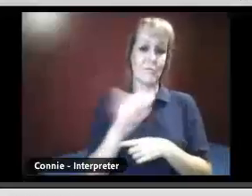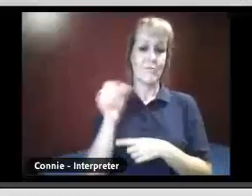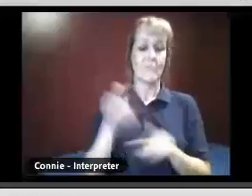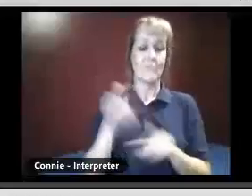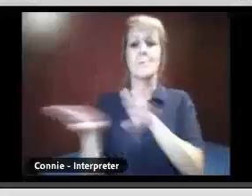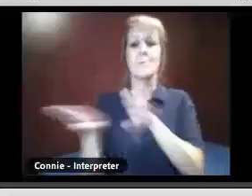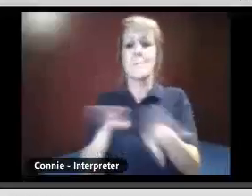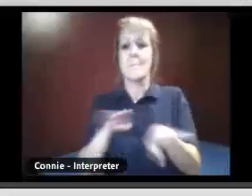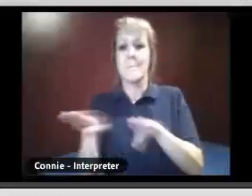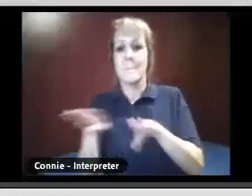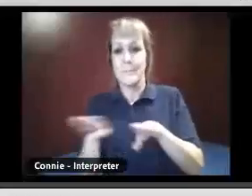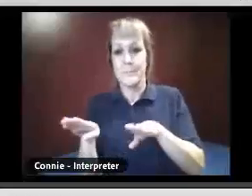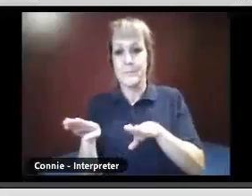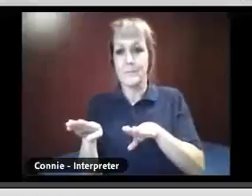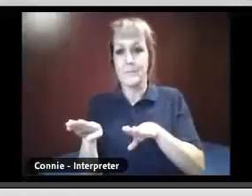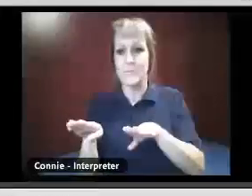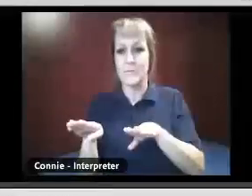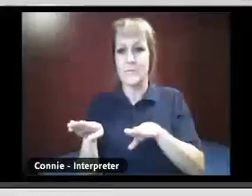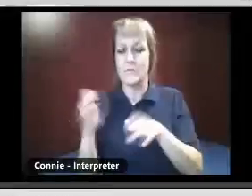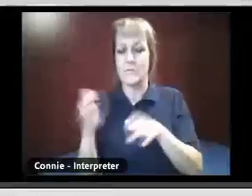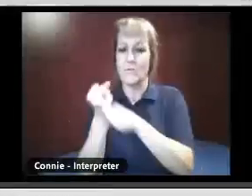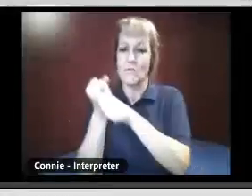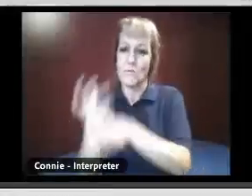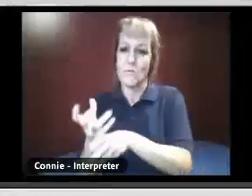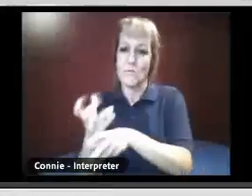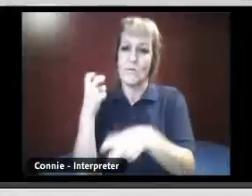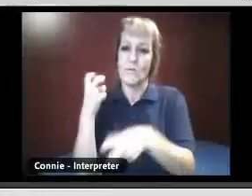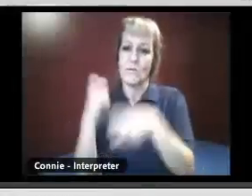is creating some problems.